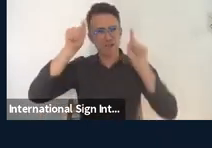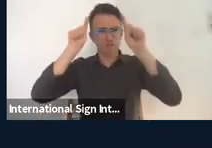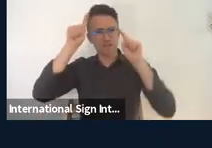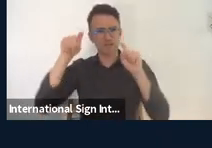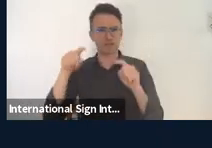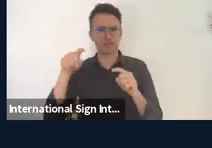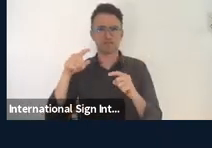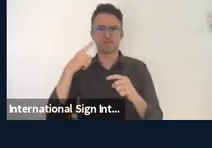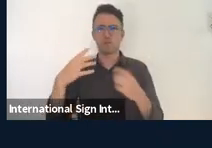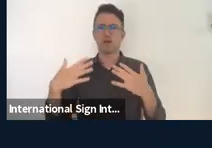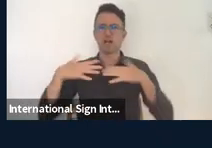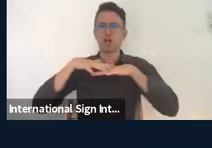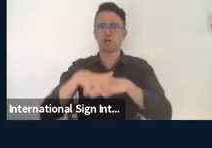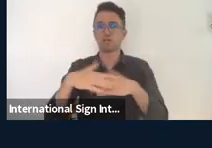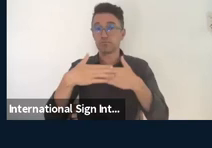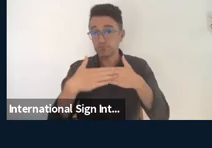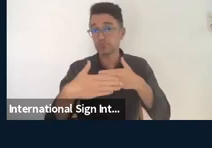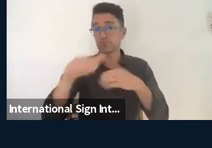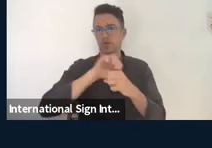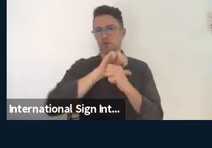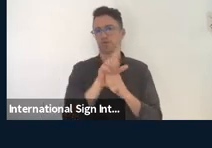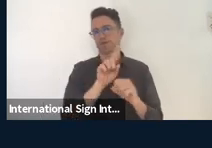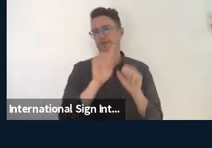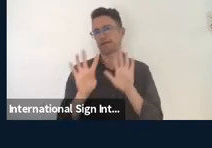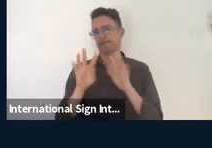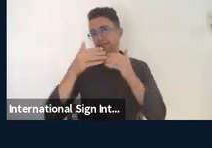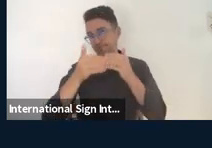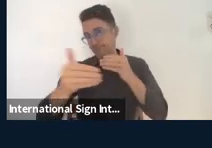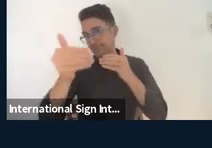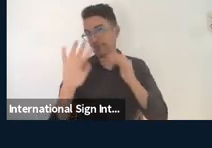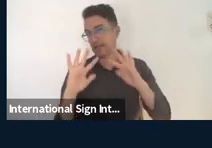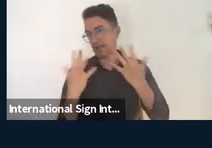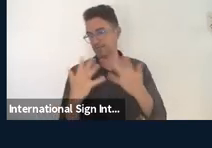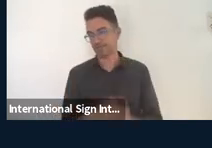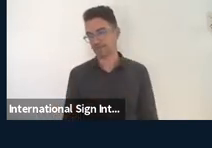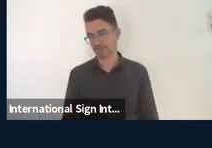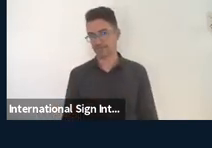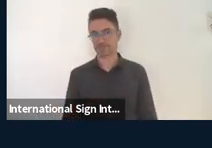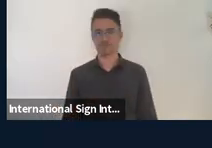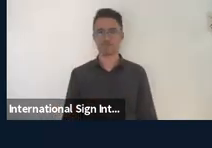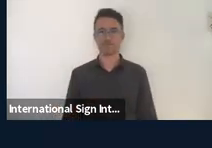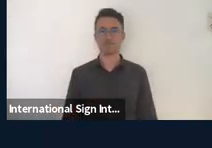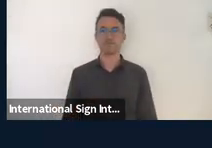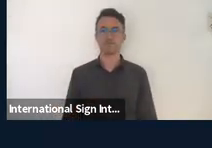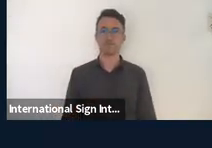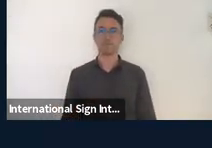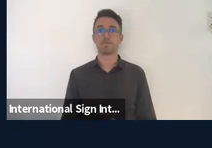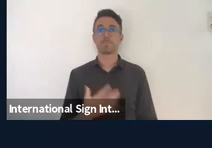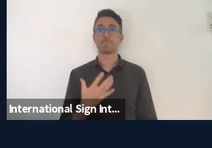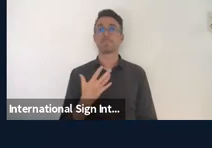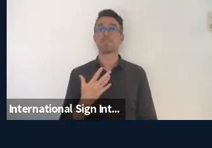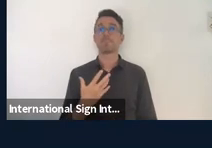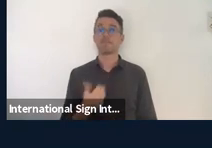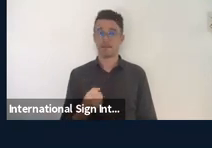and gender and disciplines, but all of them with a common factor, which is to be voices of youth that